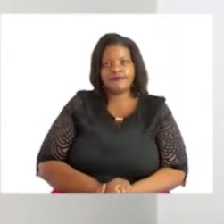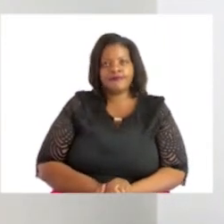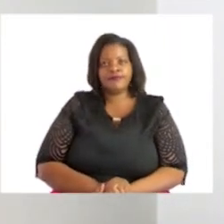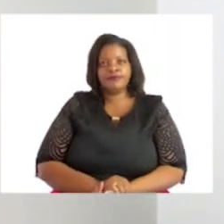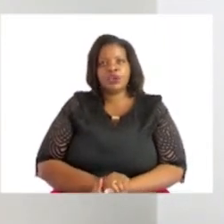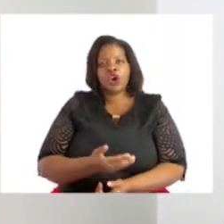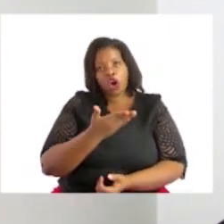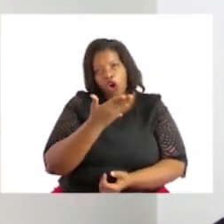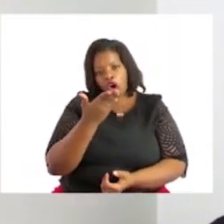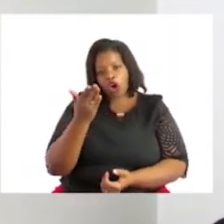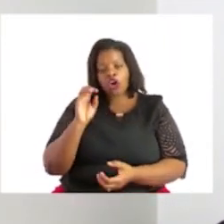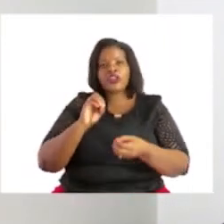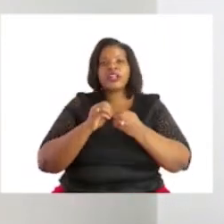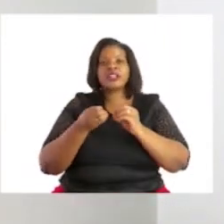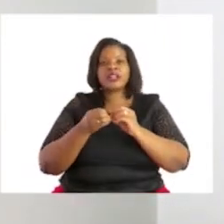All the digits in the number